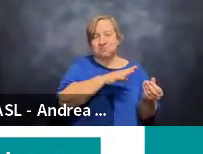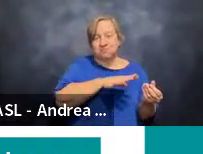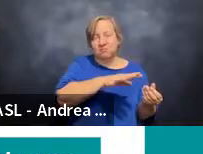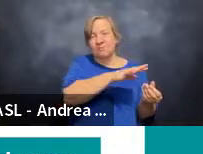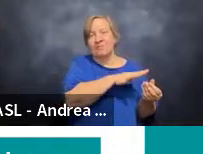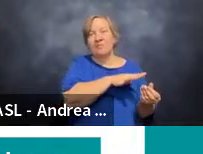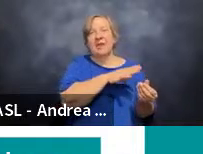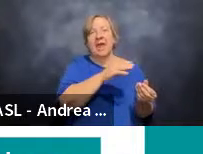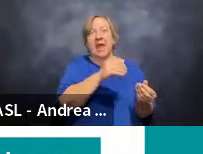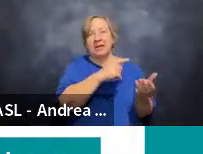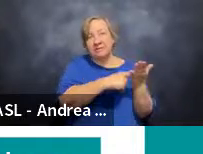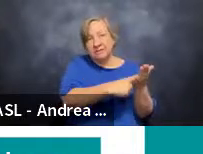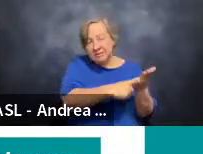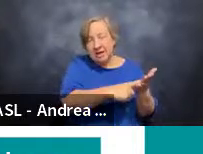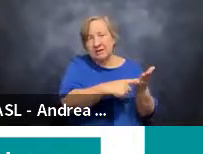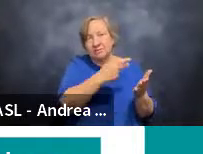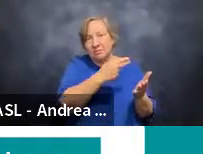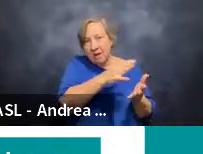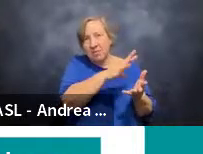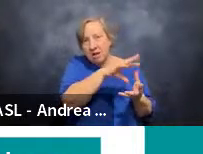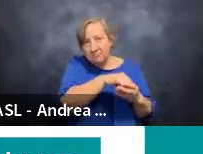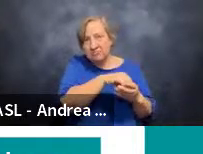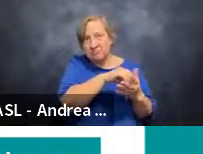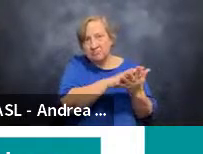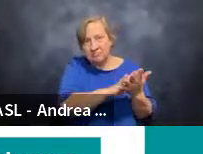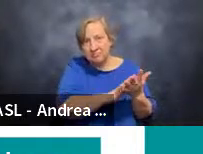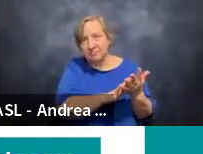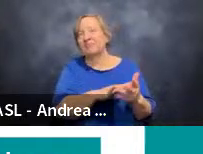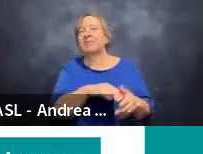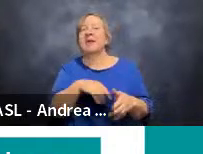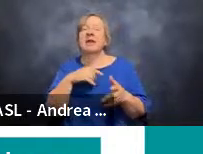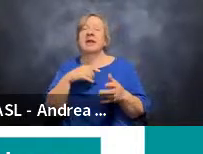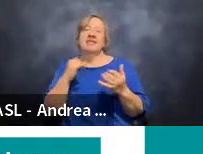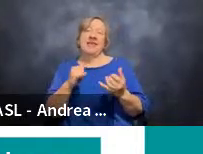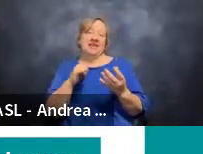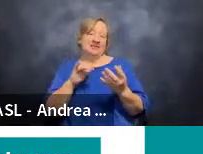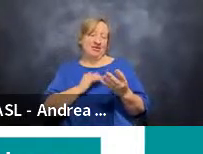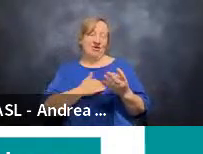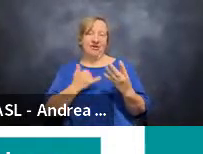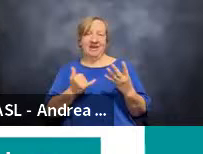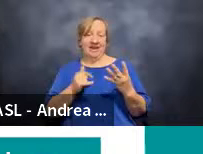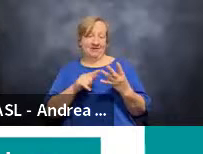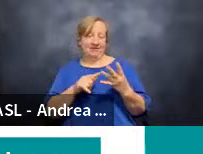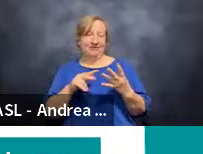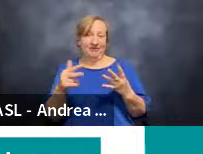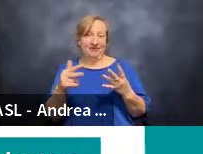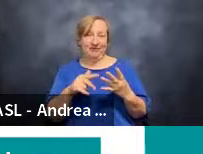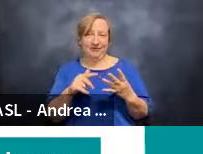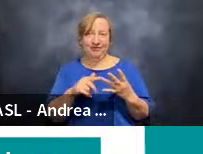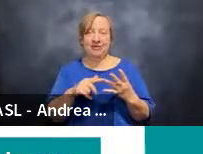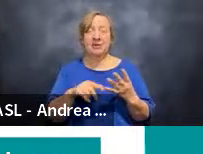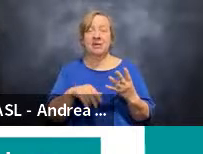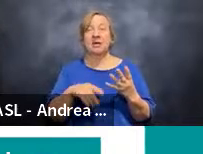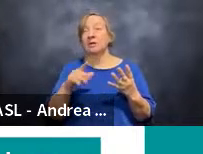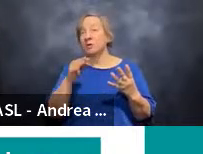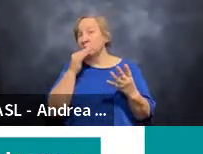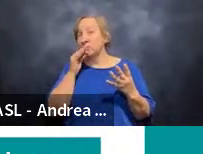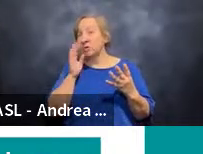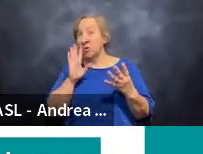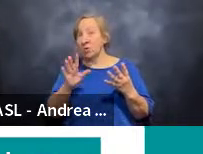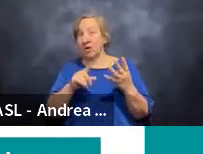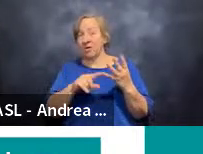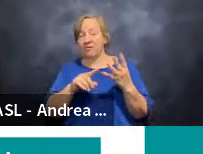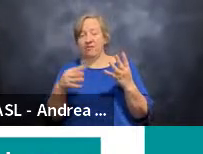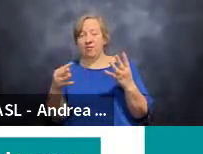public. And this is where we currently are in our Section 106 process. So coming up in step 4, we resolve the